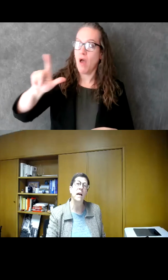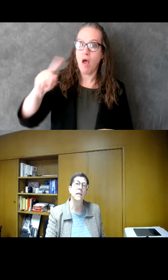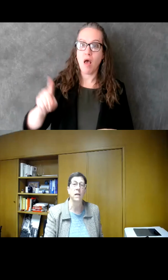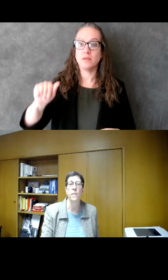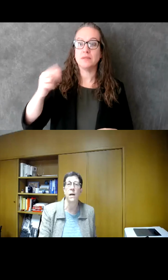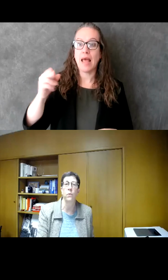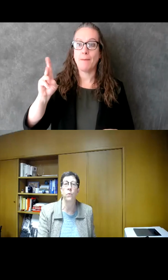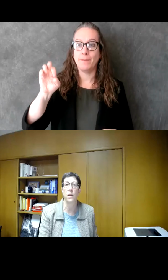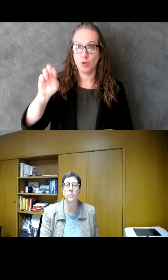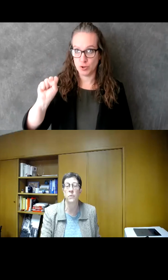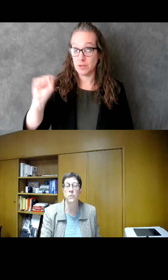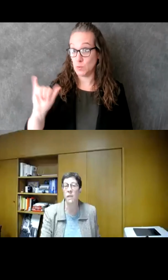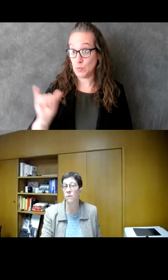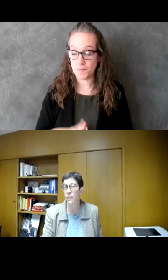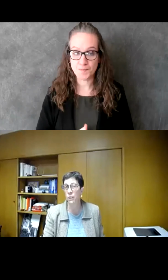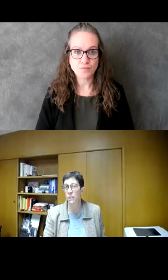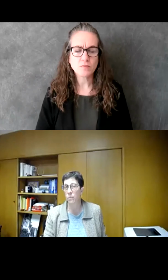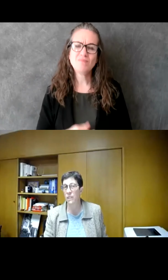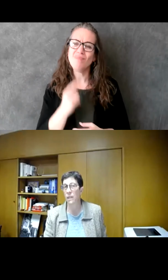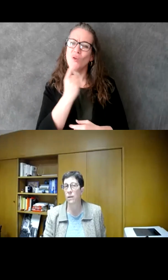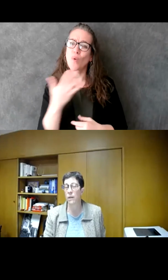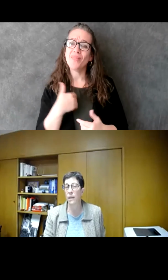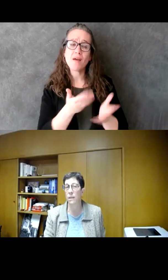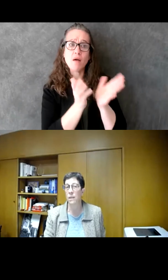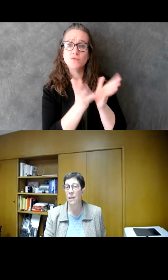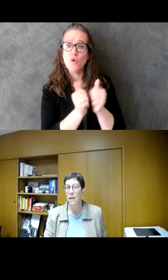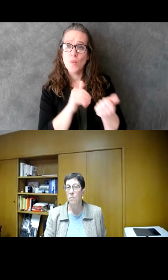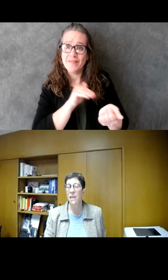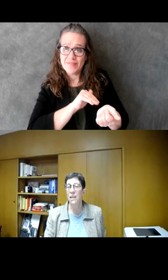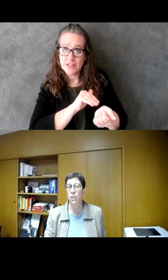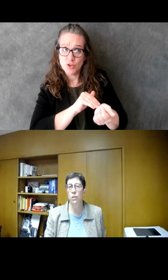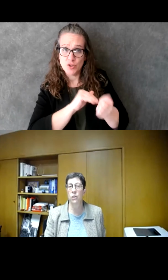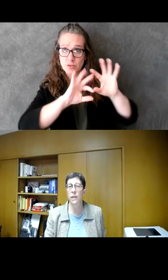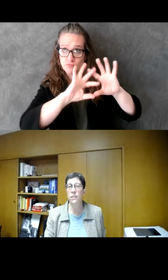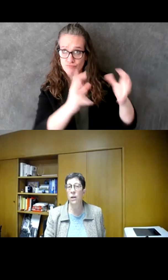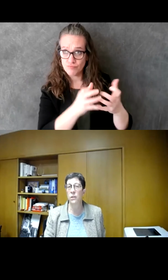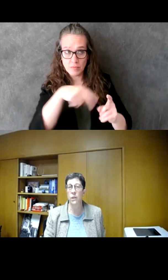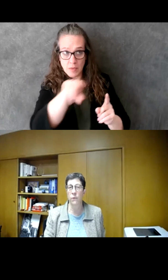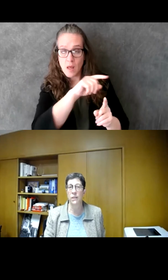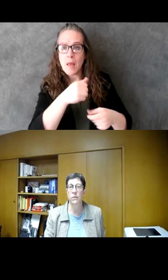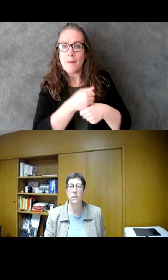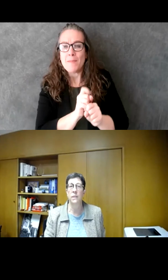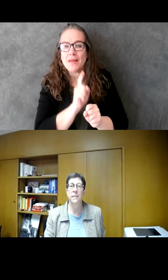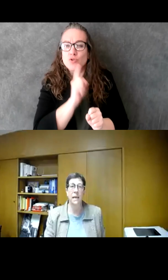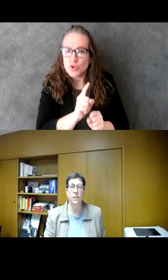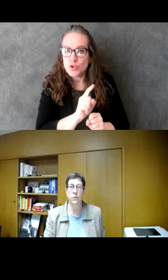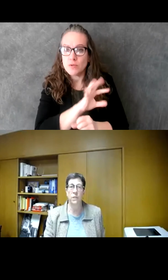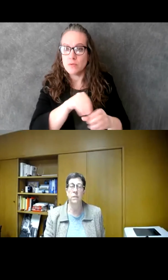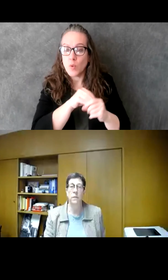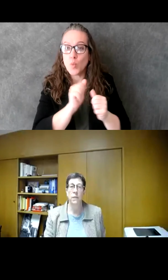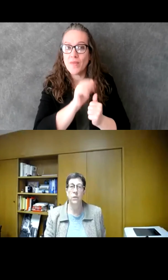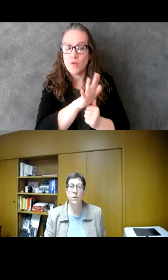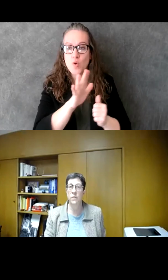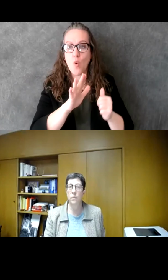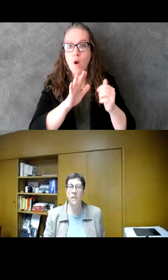the things I talk about when I'm speaking to physicians in particular is making sure it's on your differential